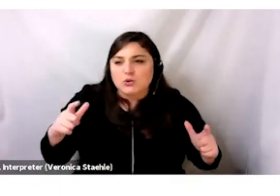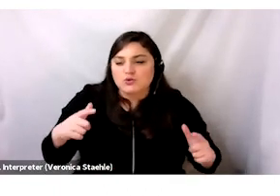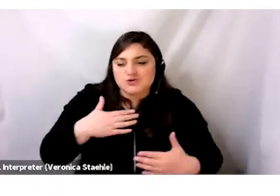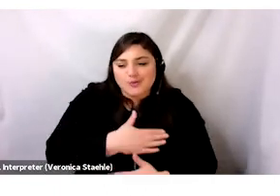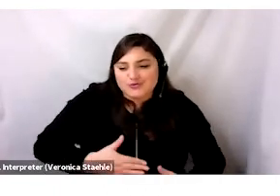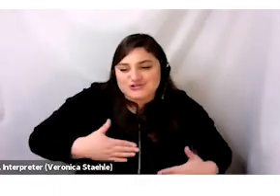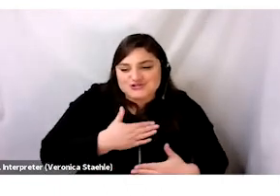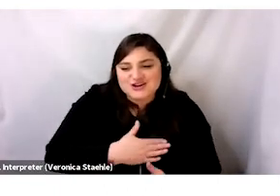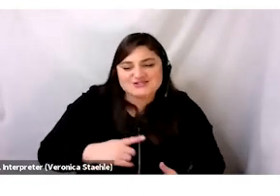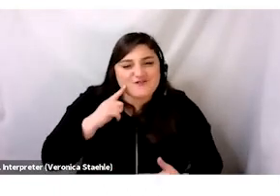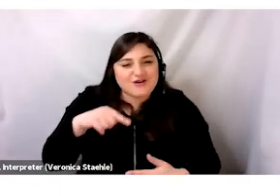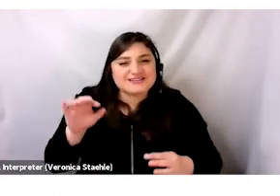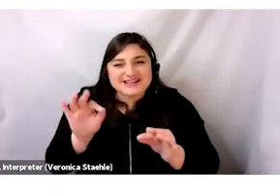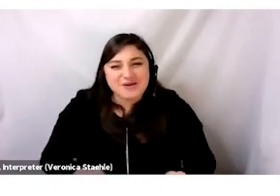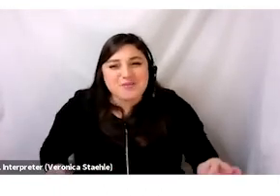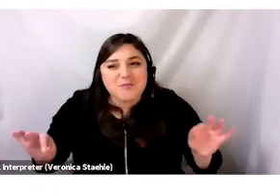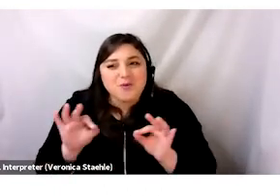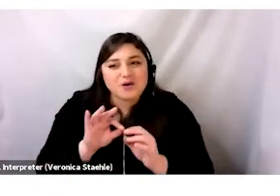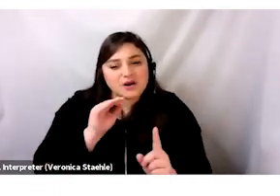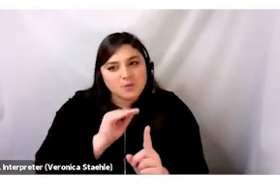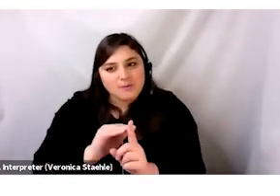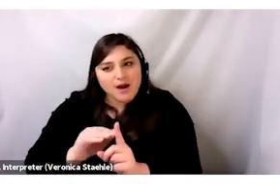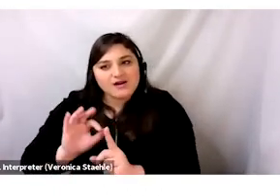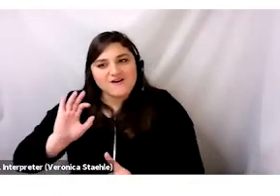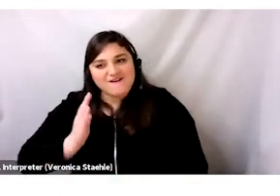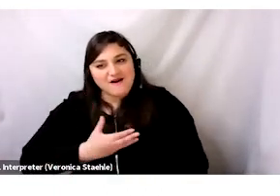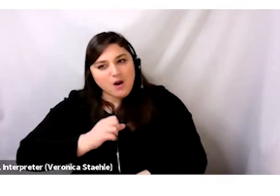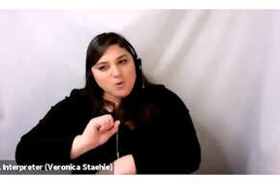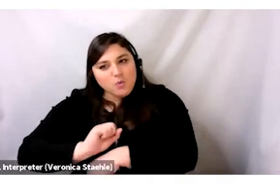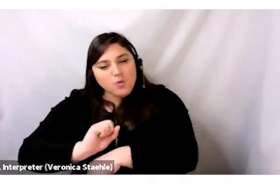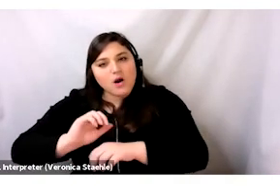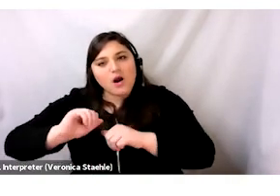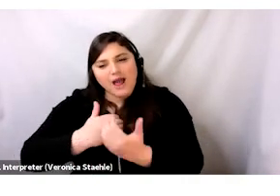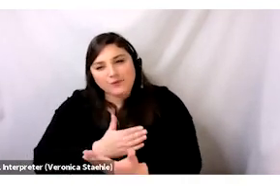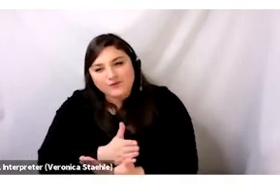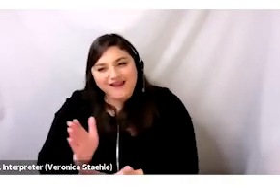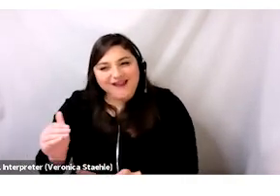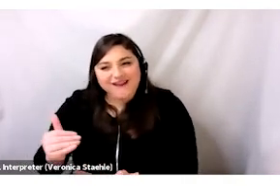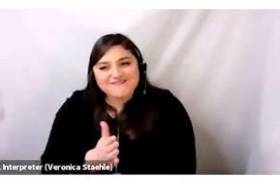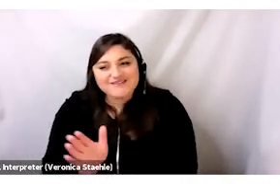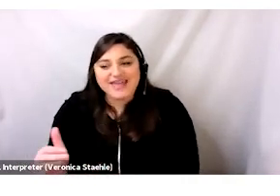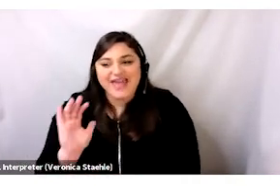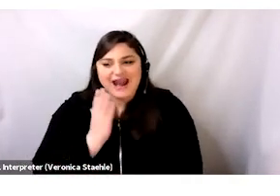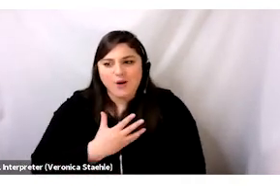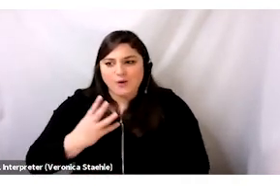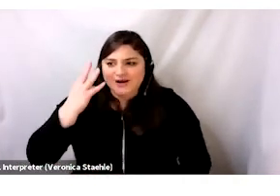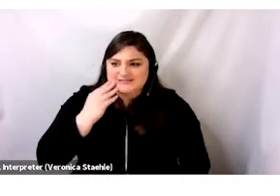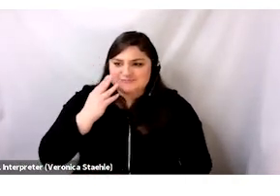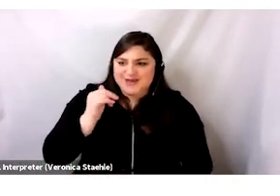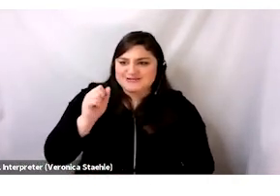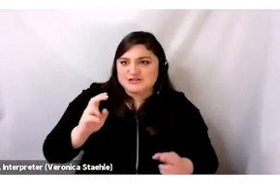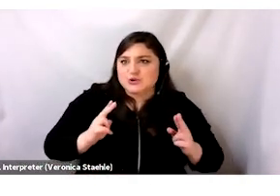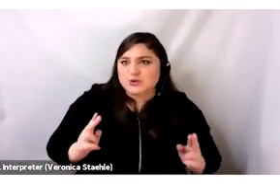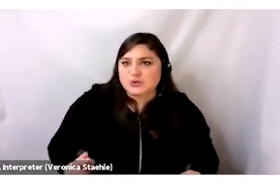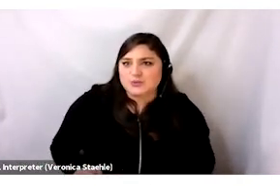reminders in the work that we do and in navigating this journey that is our human experience.